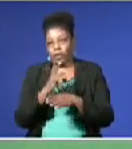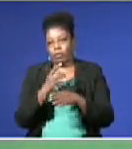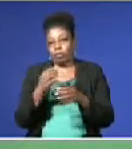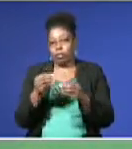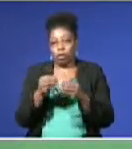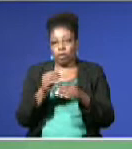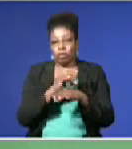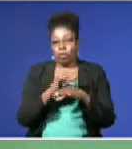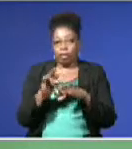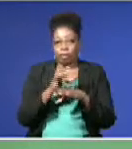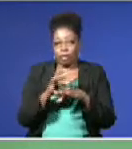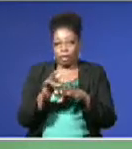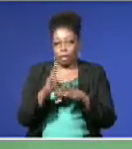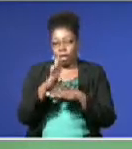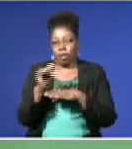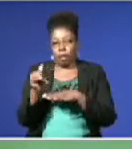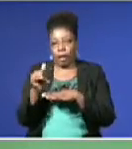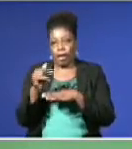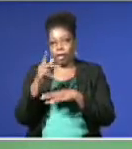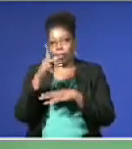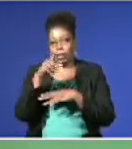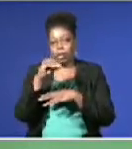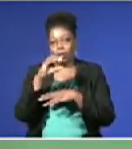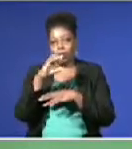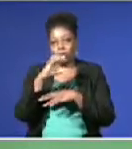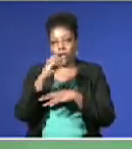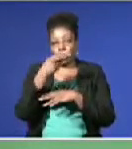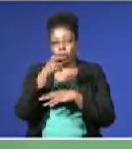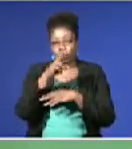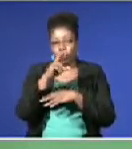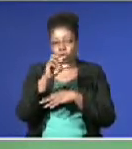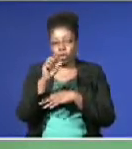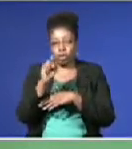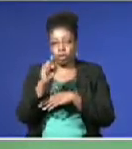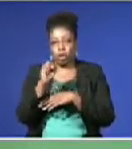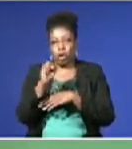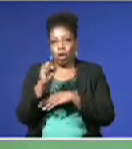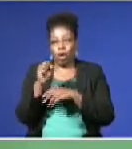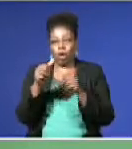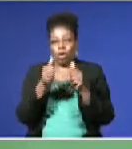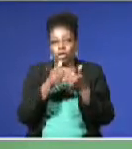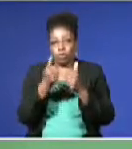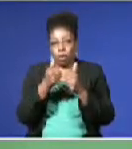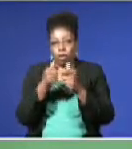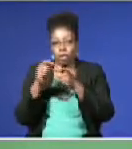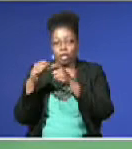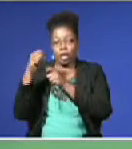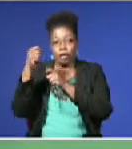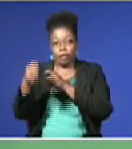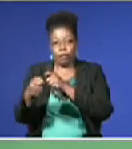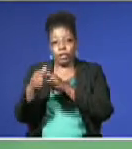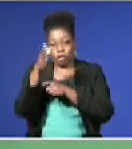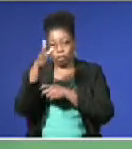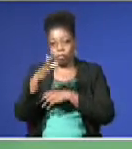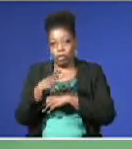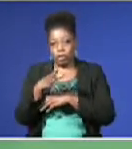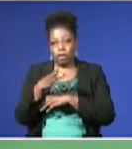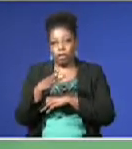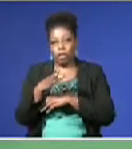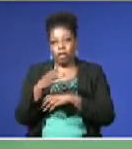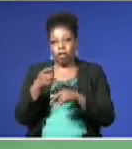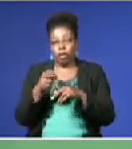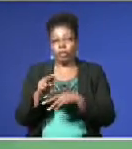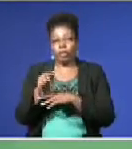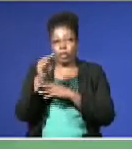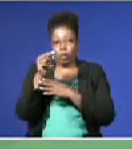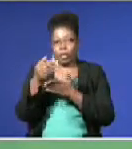cases by poachers, by sports fishermen from the north and fishers from the north, but also in